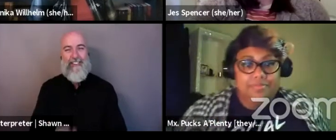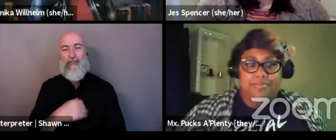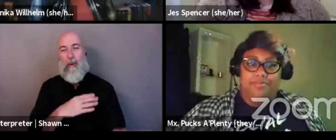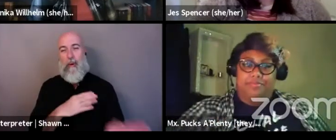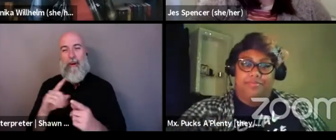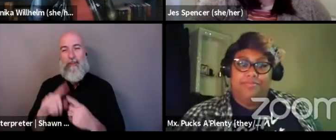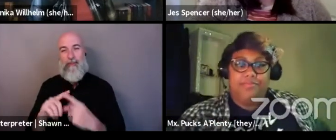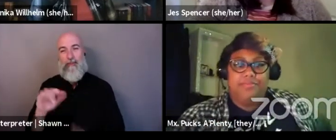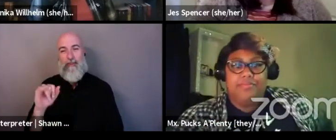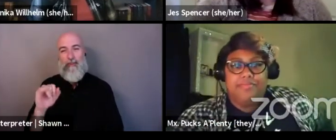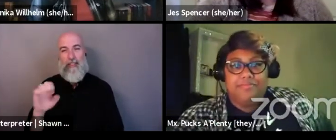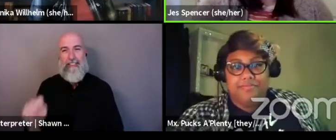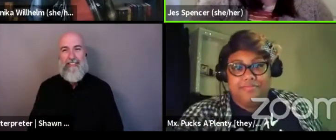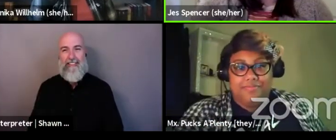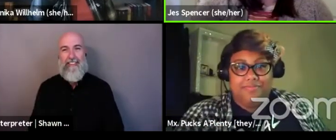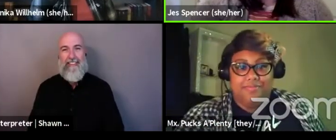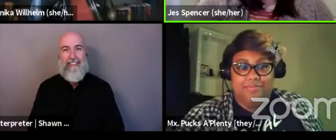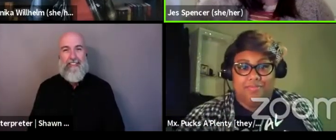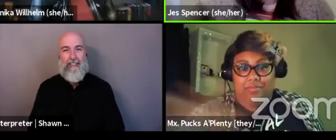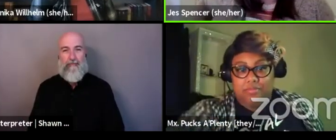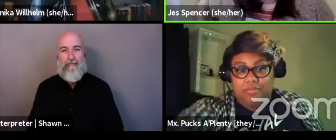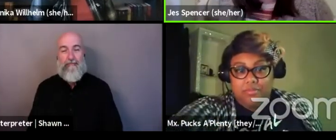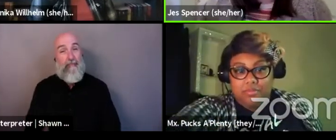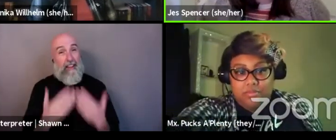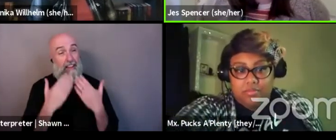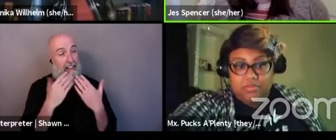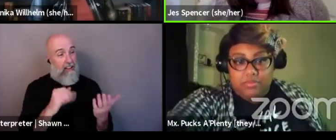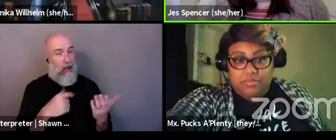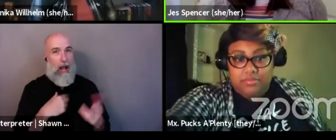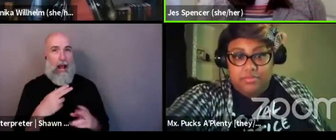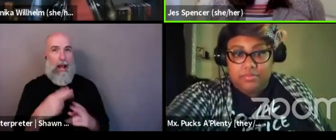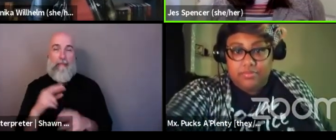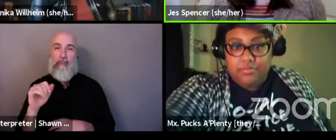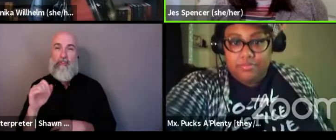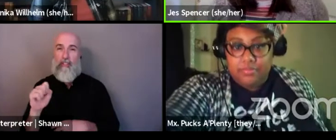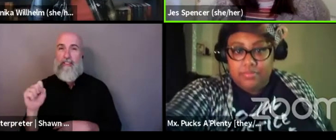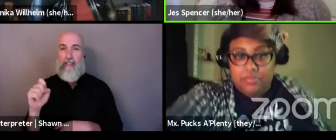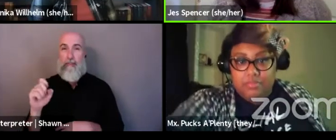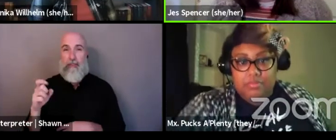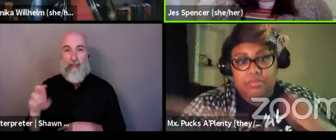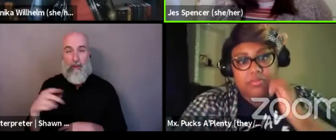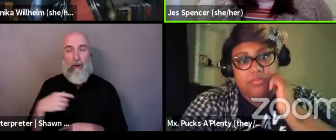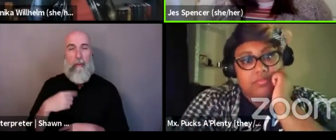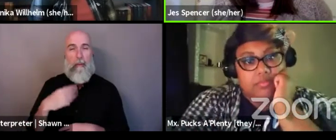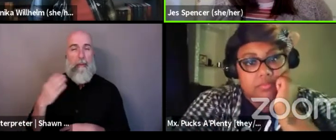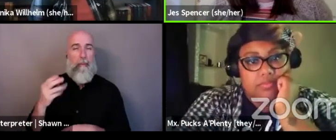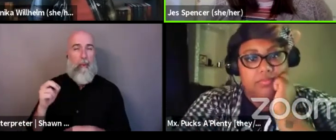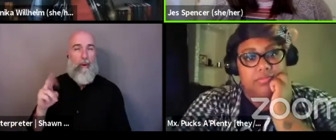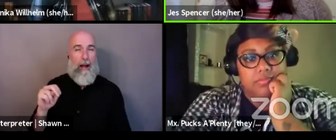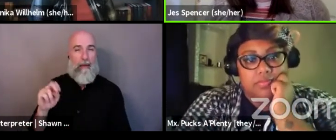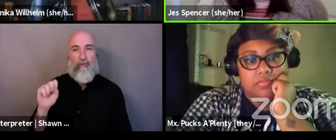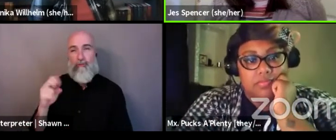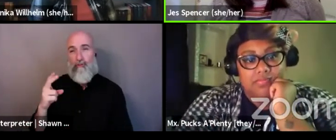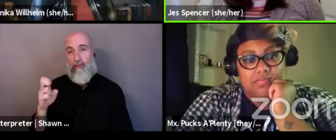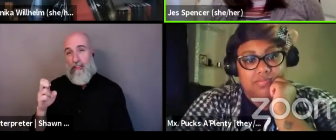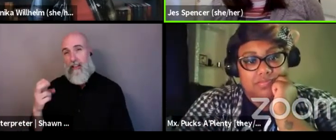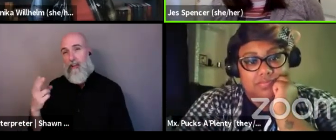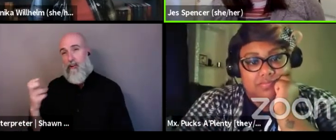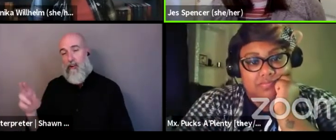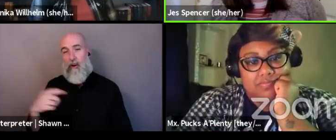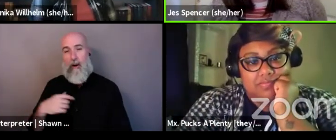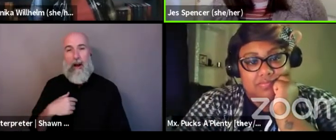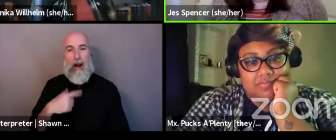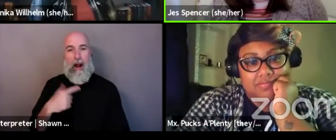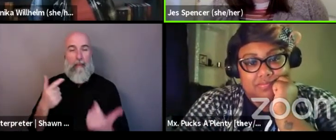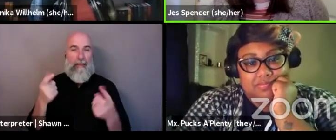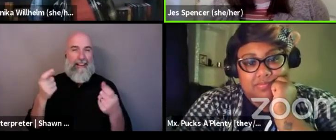Jess. Thanks, Sarah. My name is Jess Spencer. My pronouns are she, her. I am the artistic associate and casting director